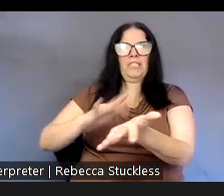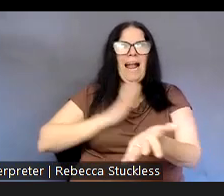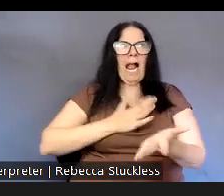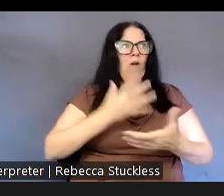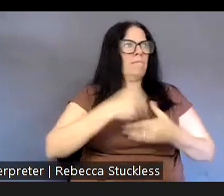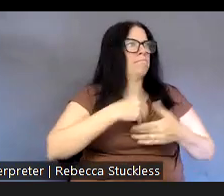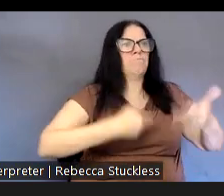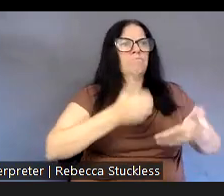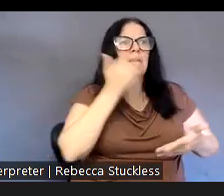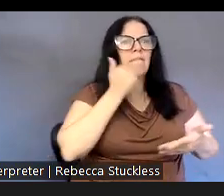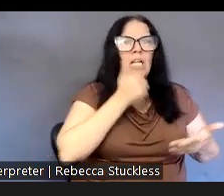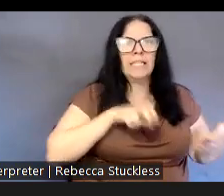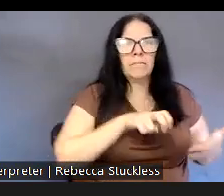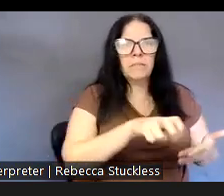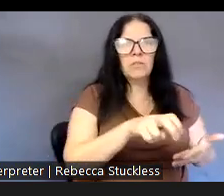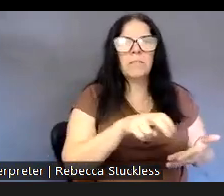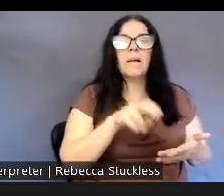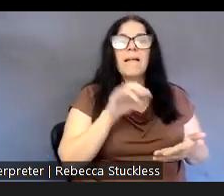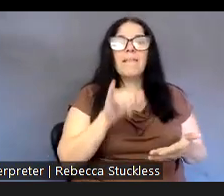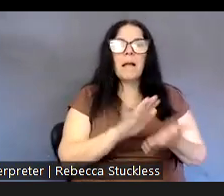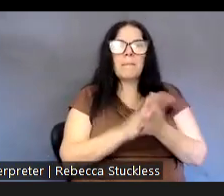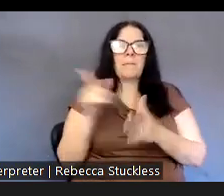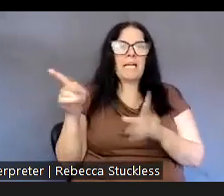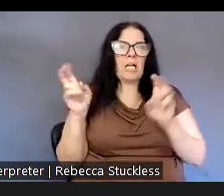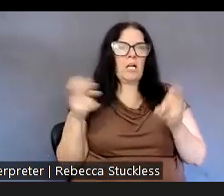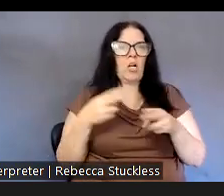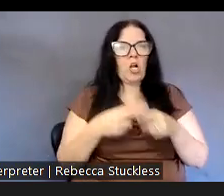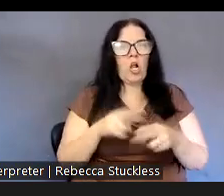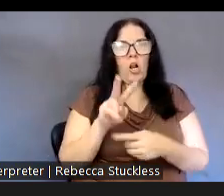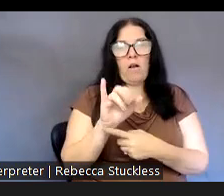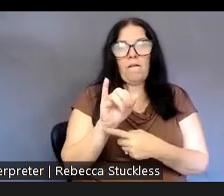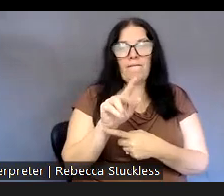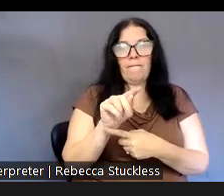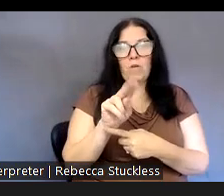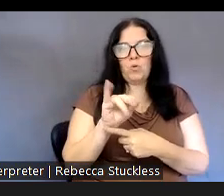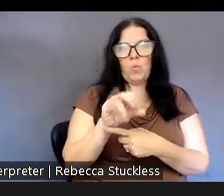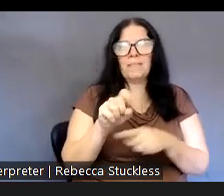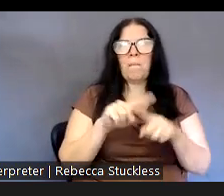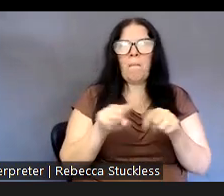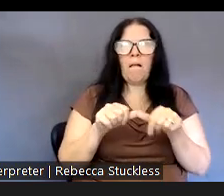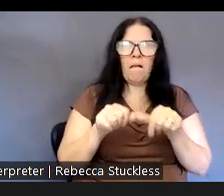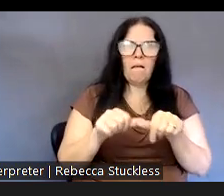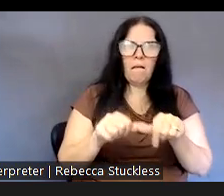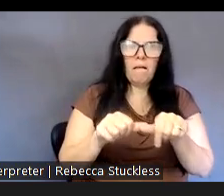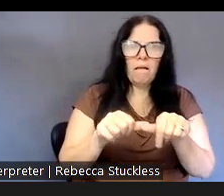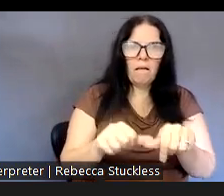and encouraging a sense of what he called virtuous but impotent victimhood. And one